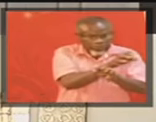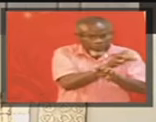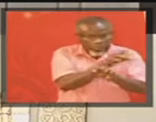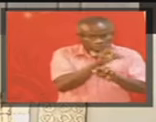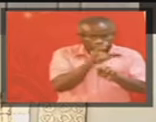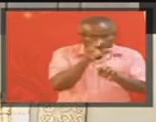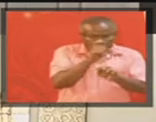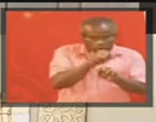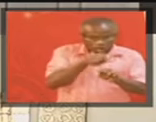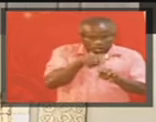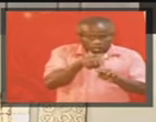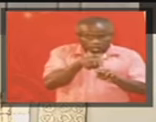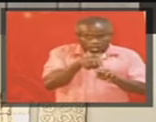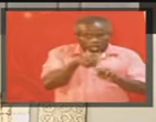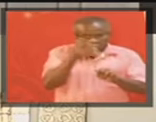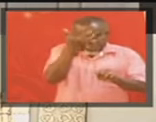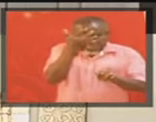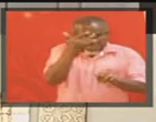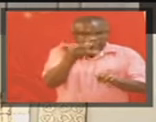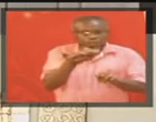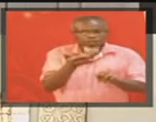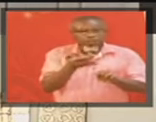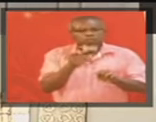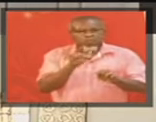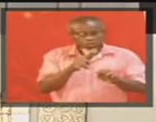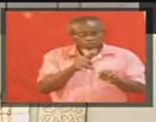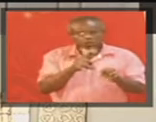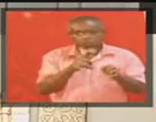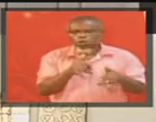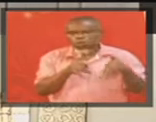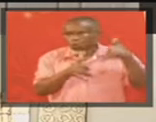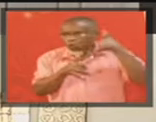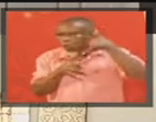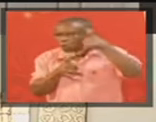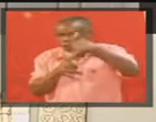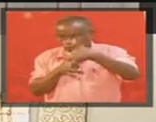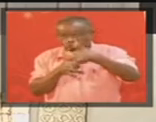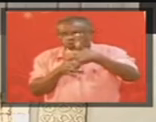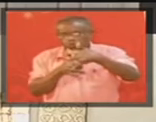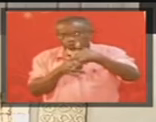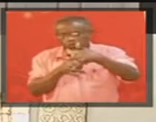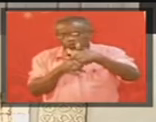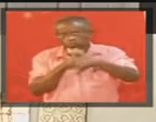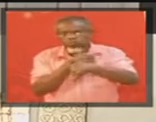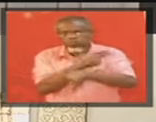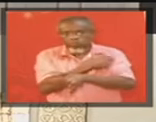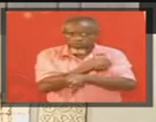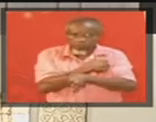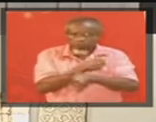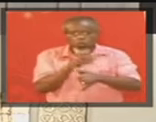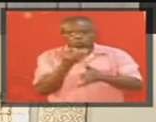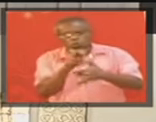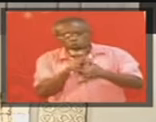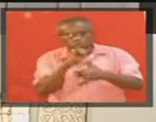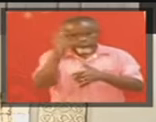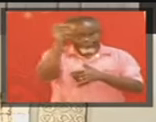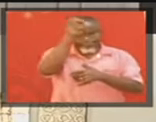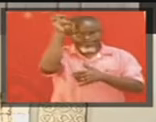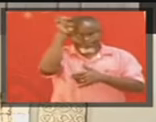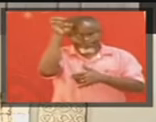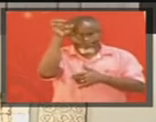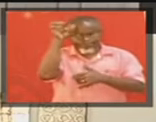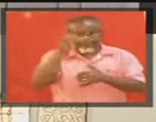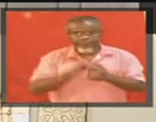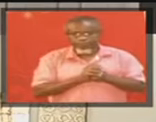can also call 811. And that process has been working very, very well. I do want to take some time now just